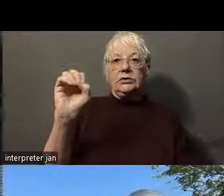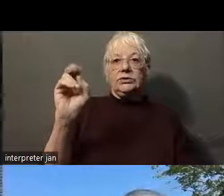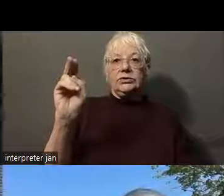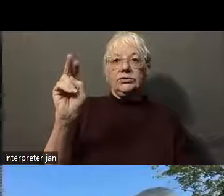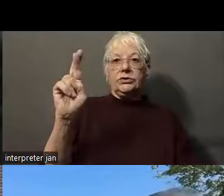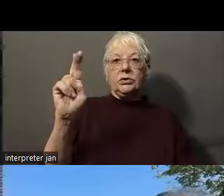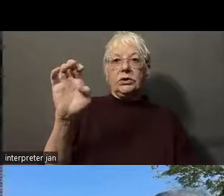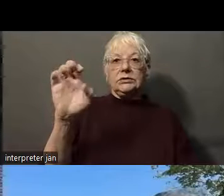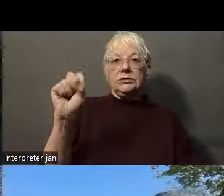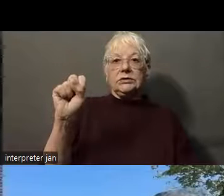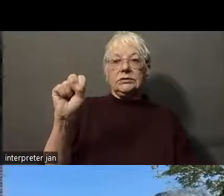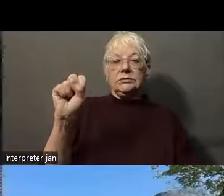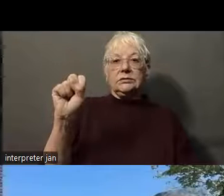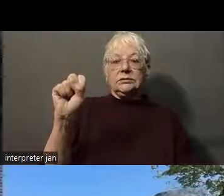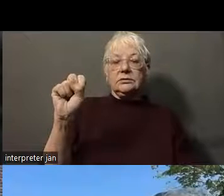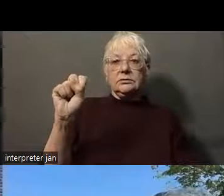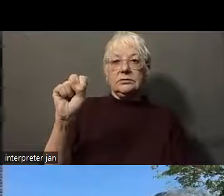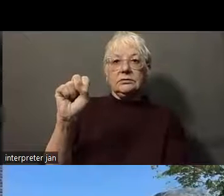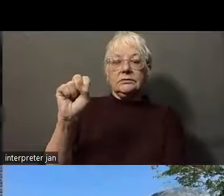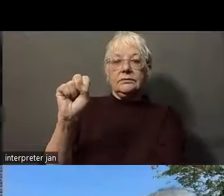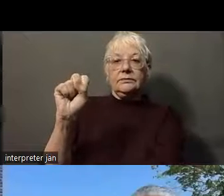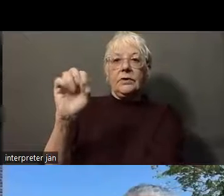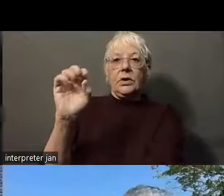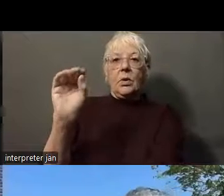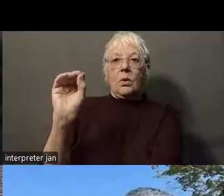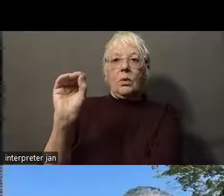RES as in Sam,